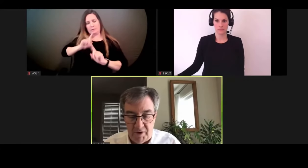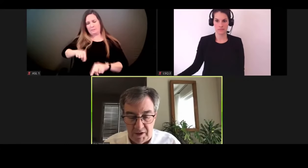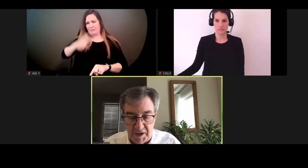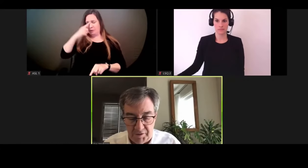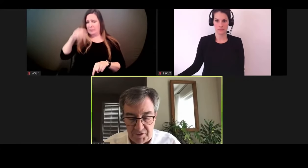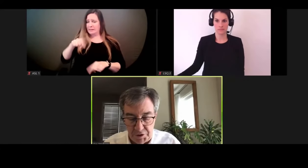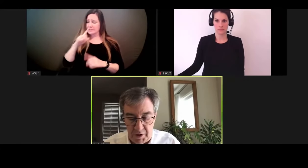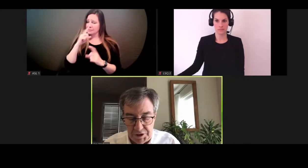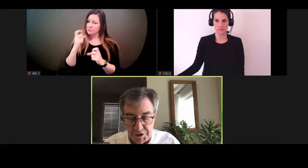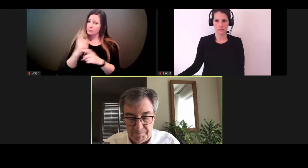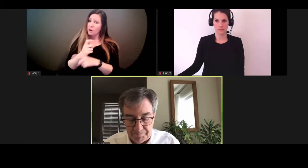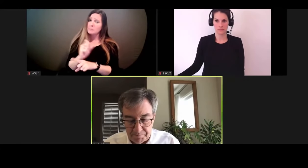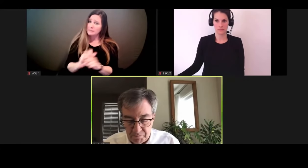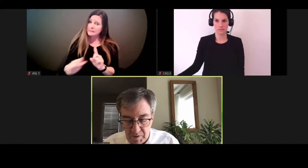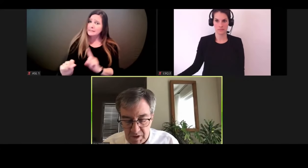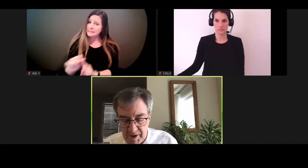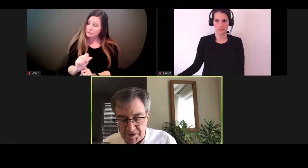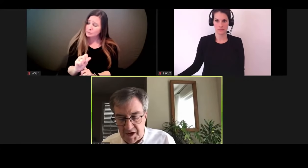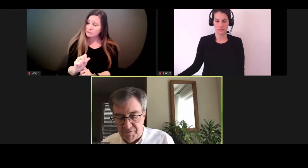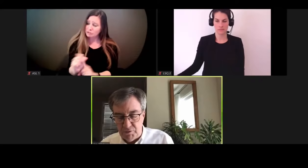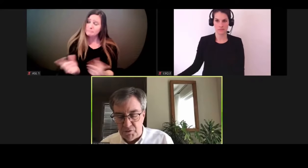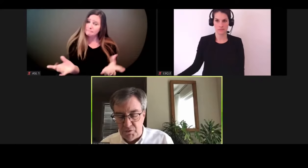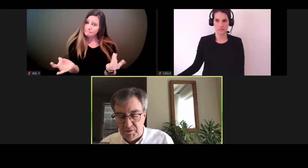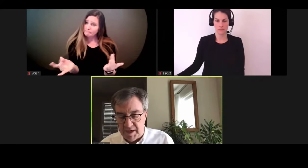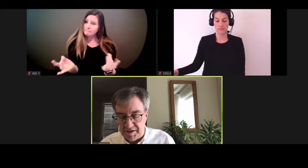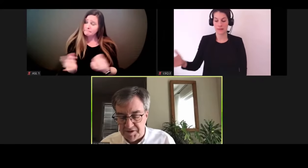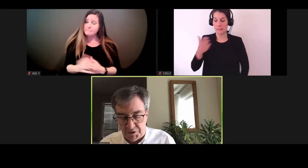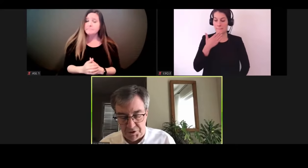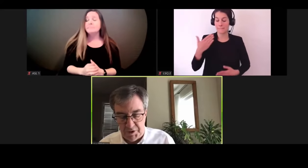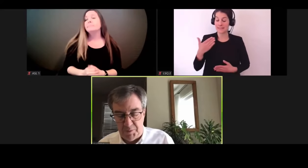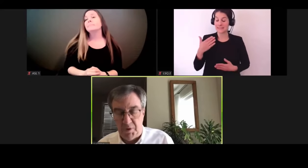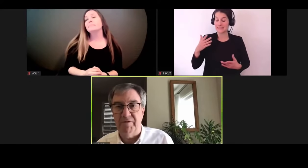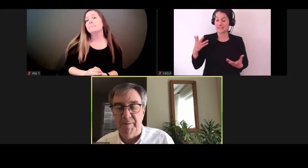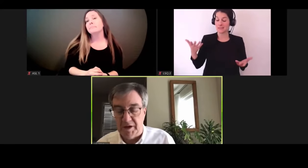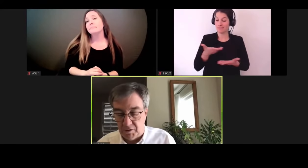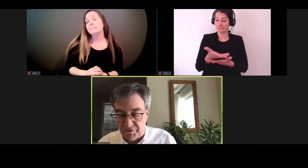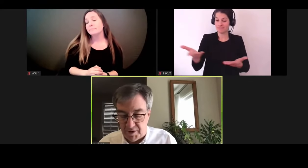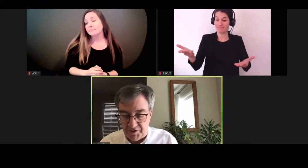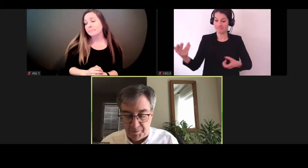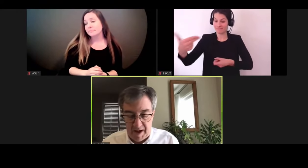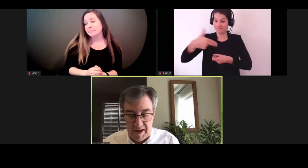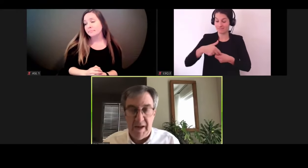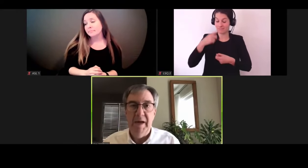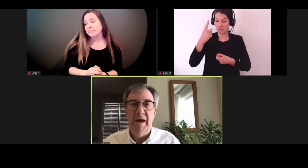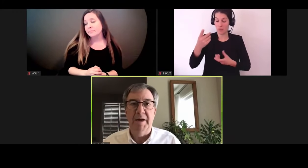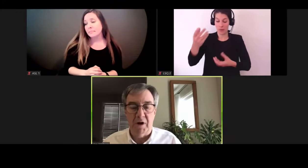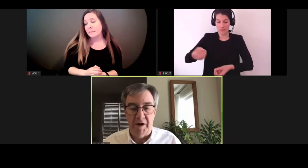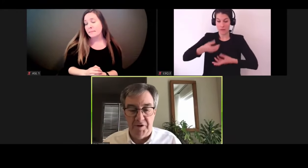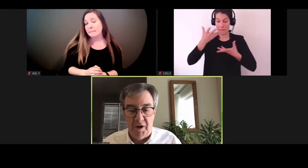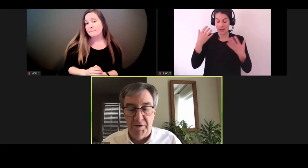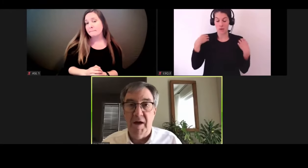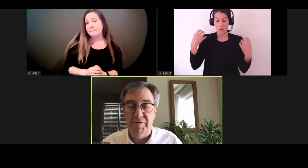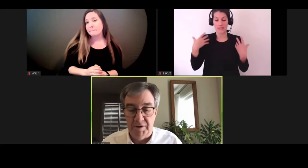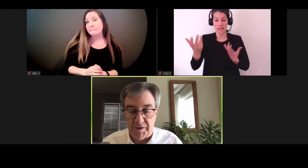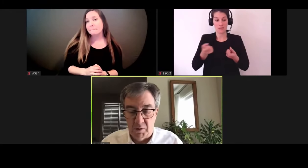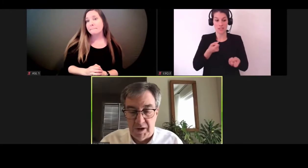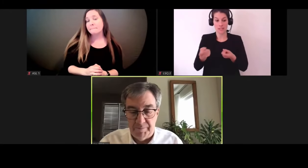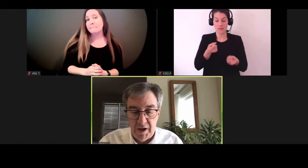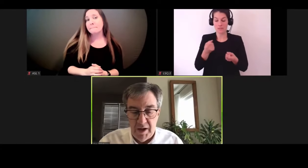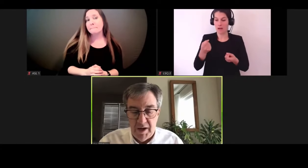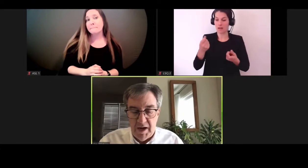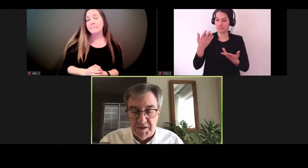and volatile situation. Merci à vous tous d'être ici aujourd'hui pour informer le conseil municipal et nos résidents de la ville